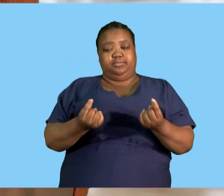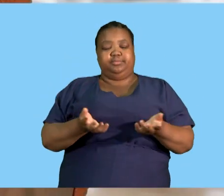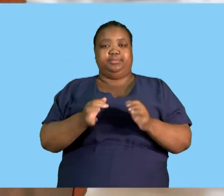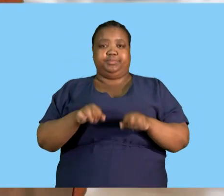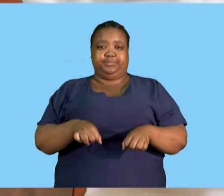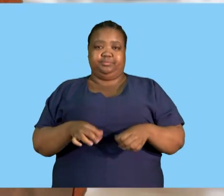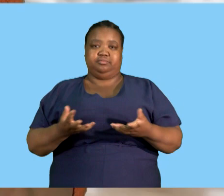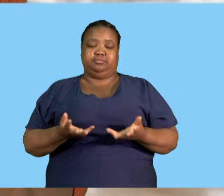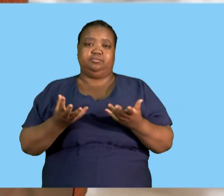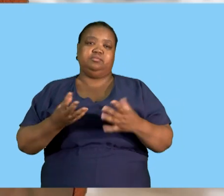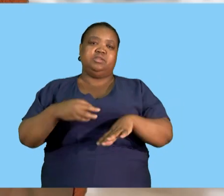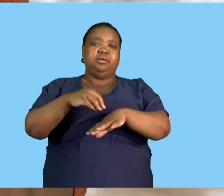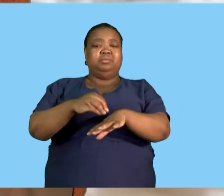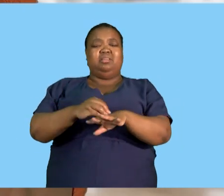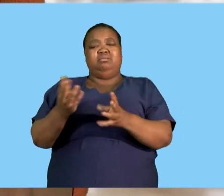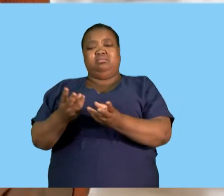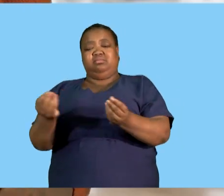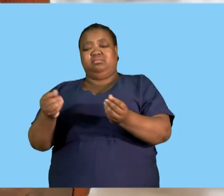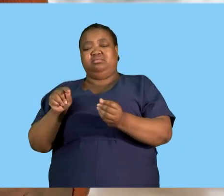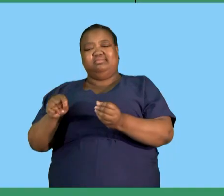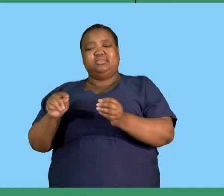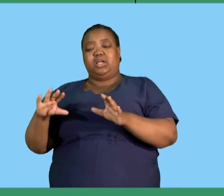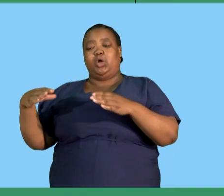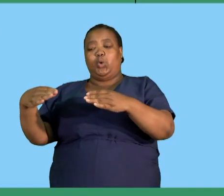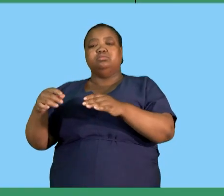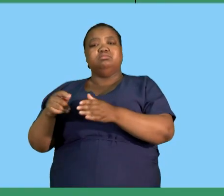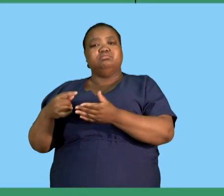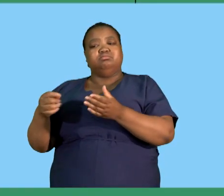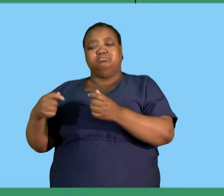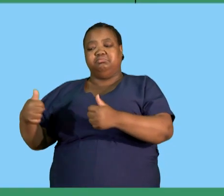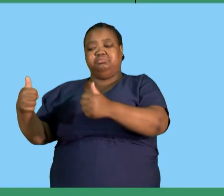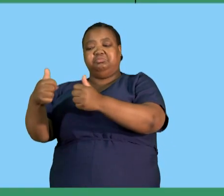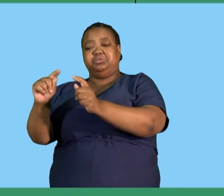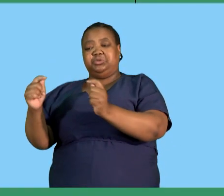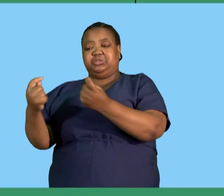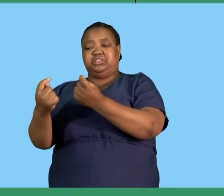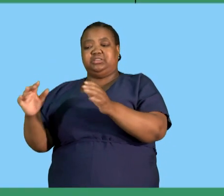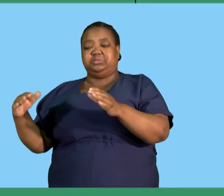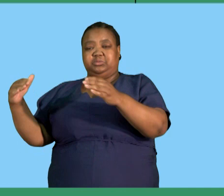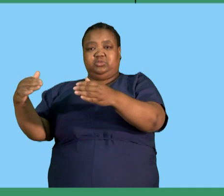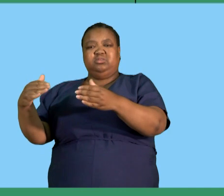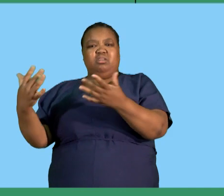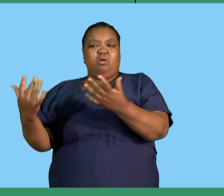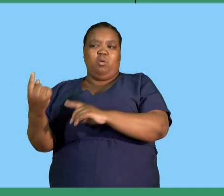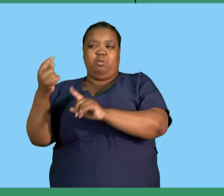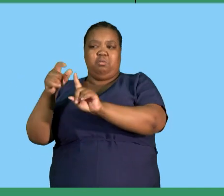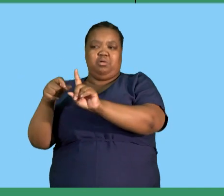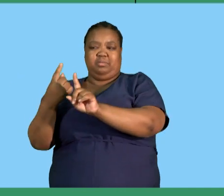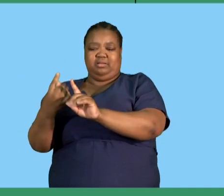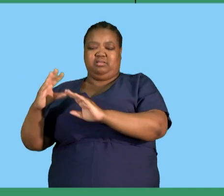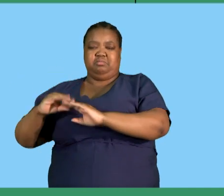Right. Whereas with problem solving, these are problems that can be solved by a group or a team or